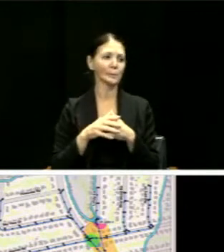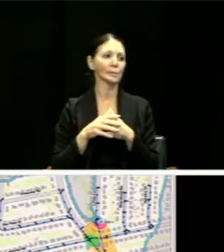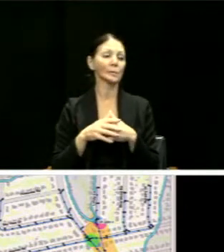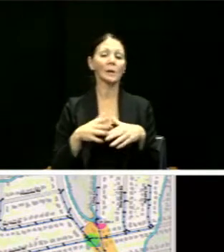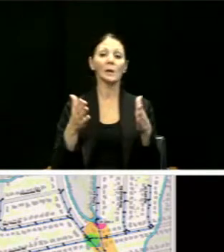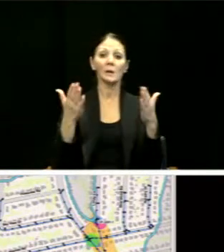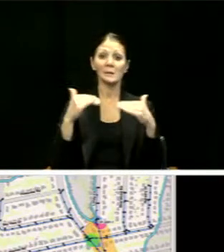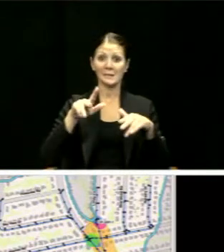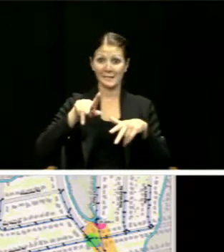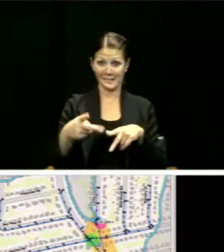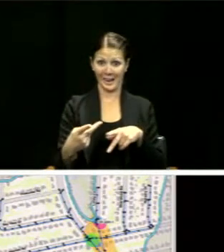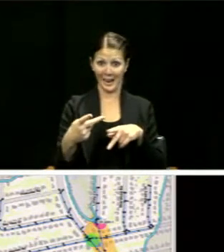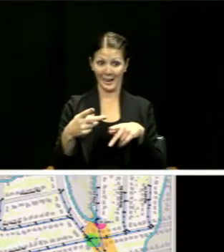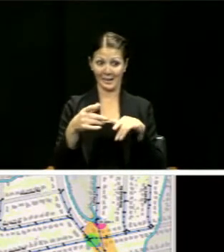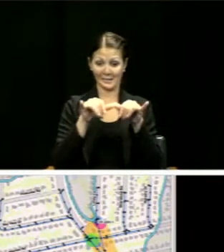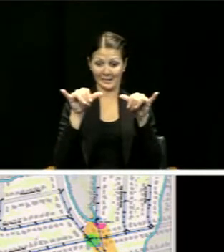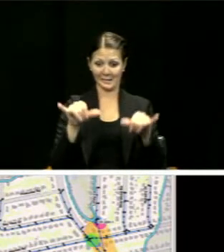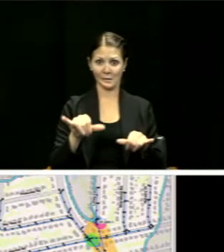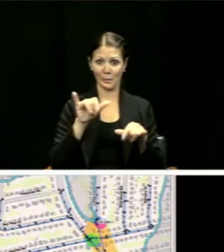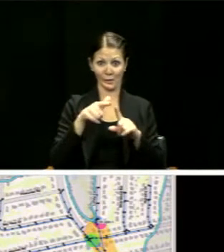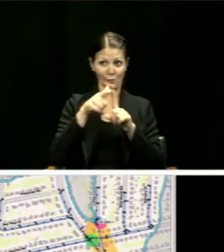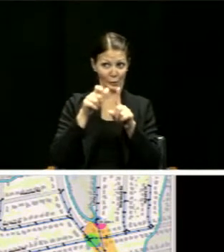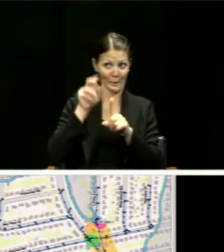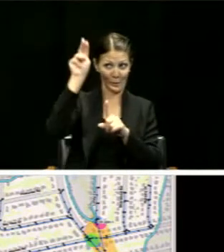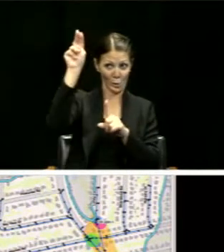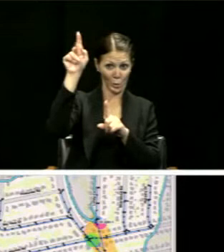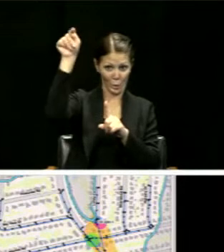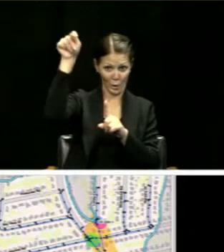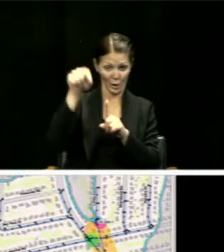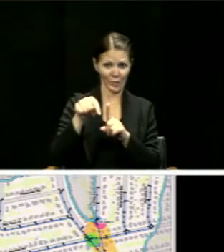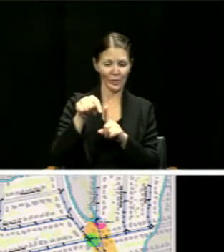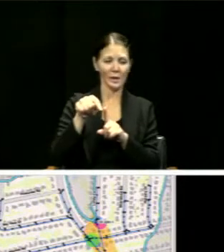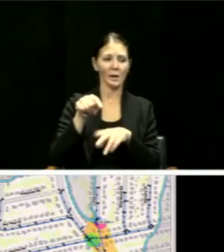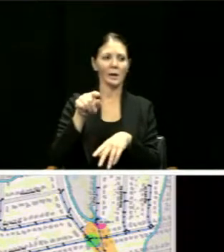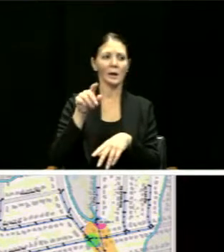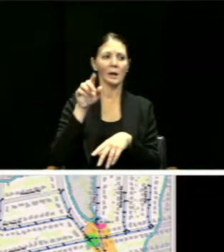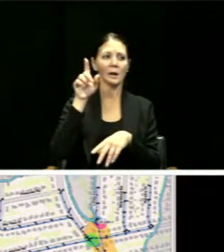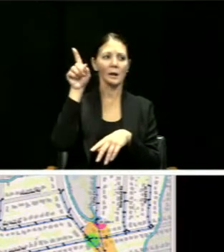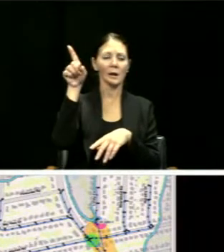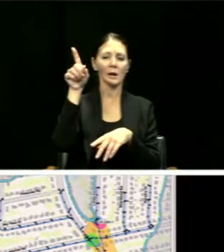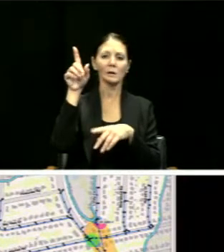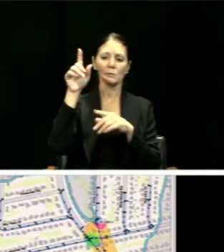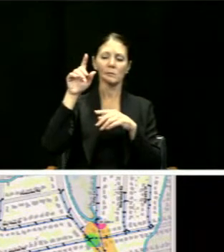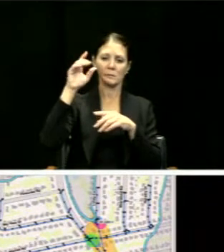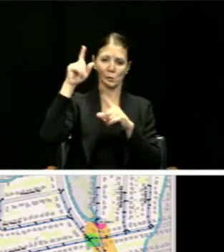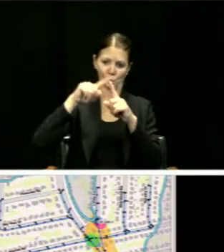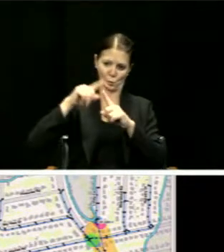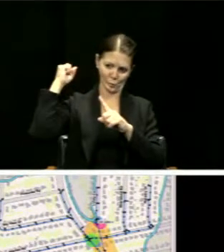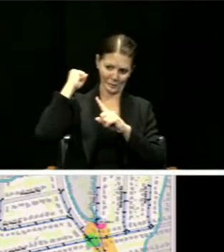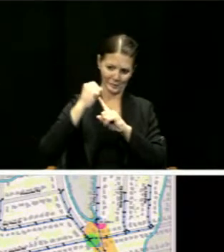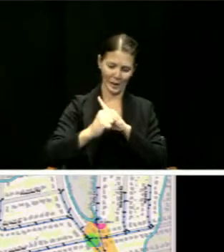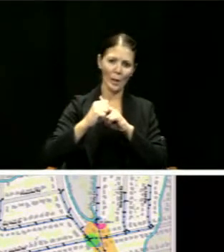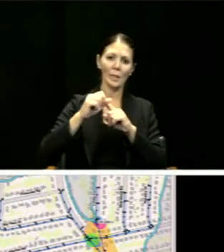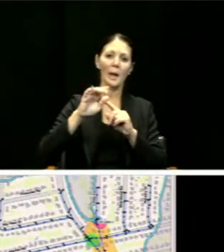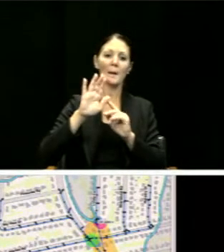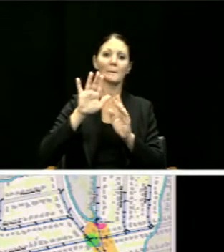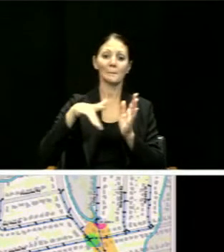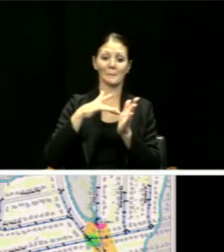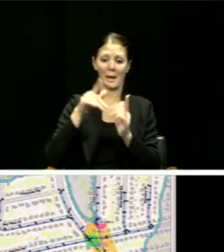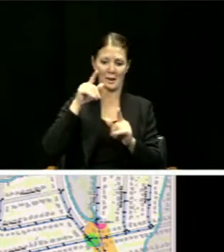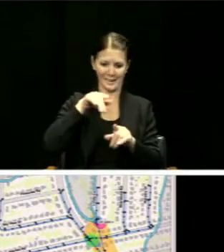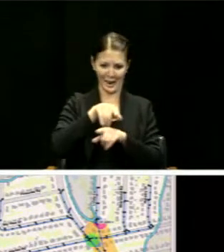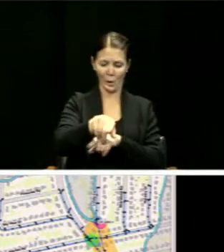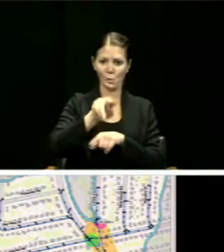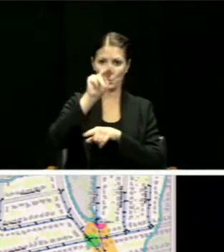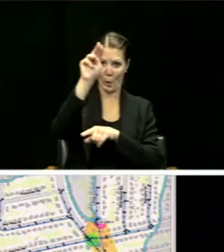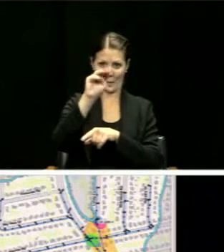second system that flows from the north, and it flows in a southerly direction. The main trunk line is down North Main Street,